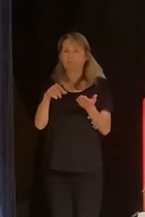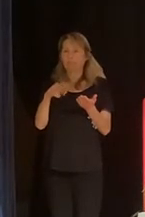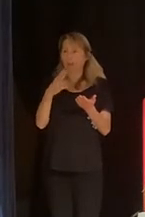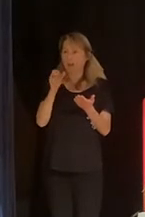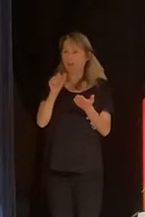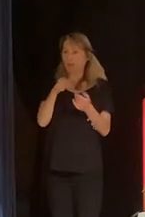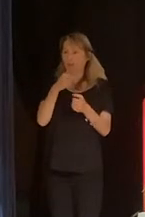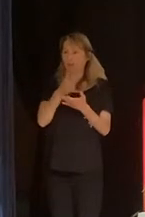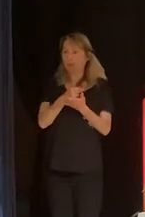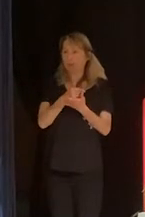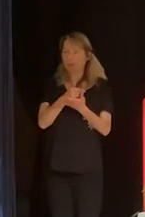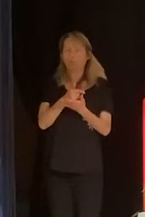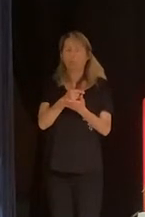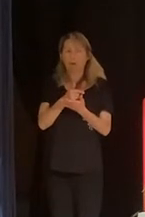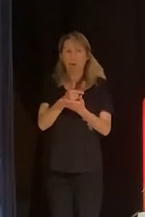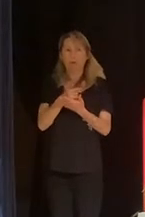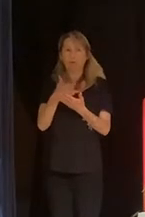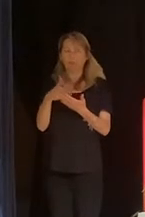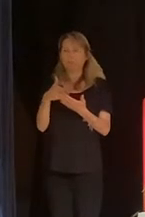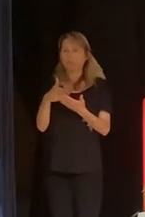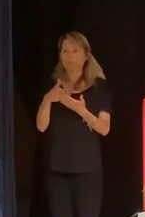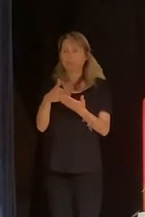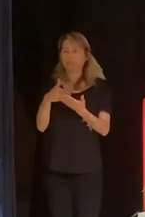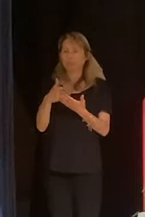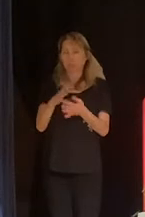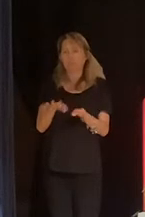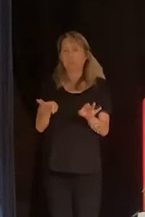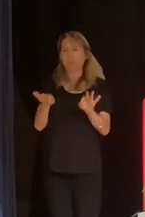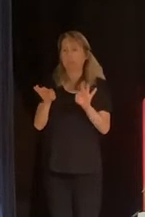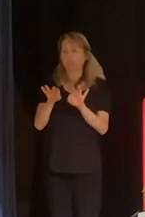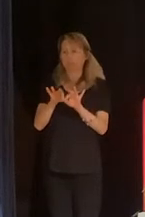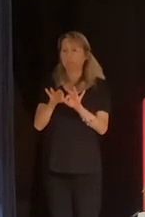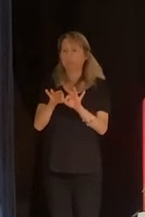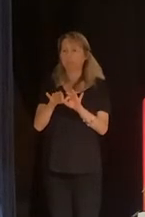achievement. Graduates,